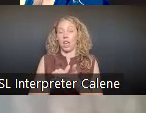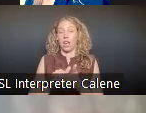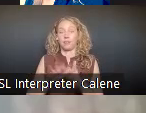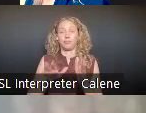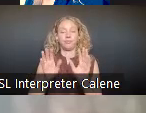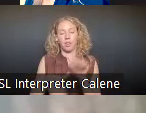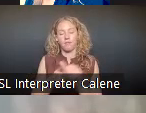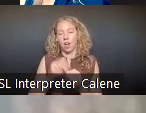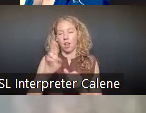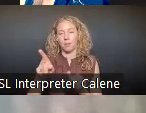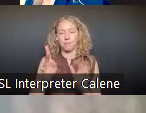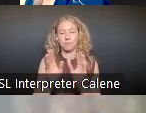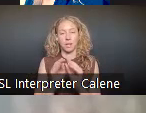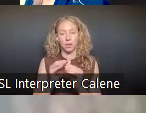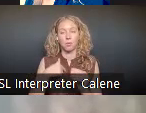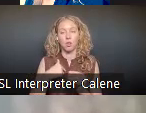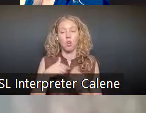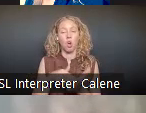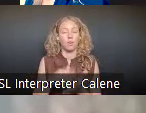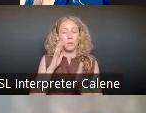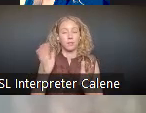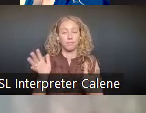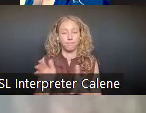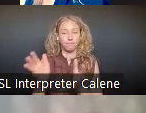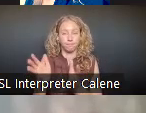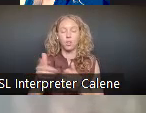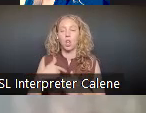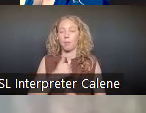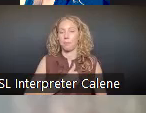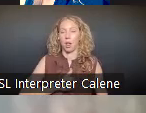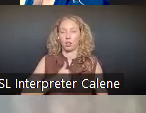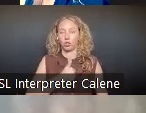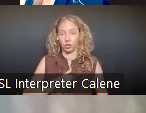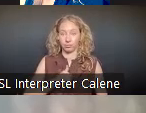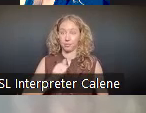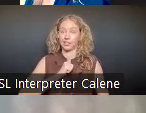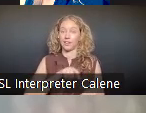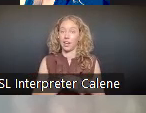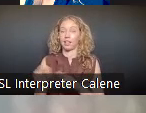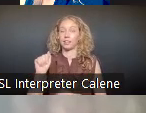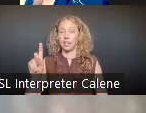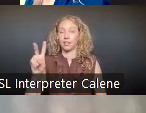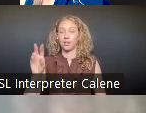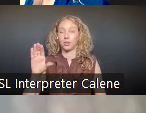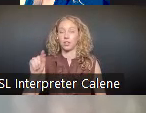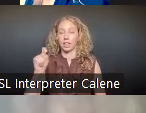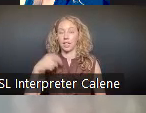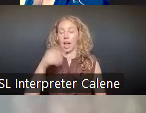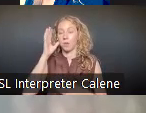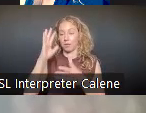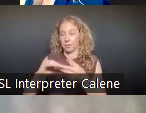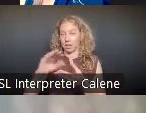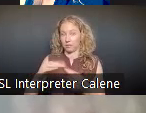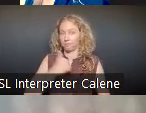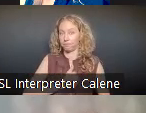what we push oftentimes is for an apology. So myself as an advocate will offer an apology to